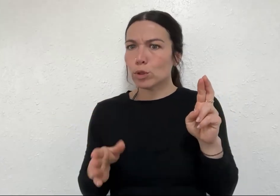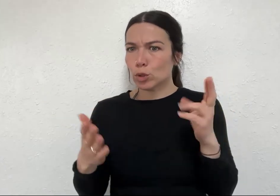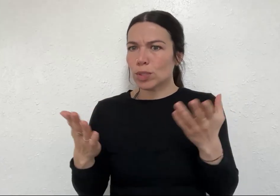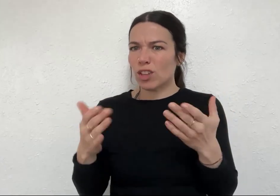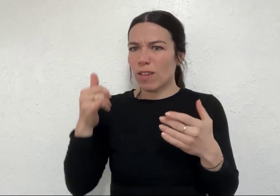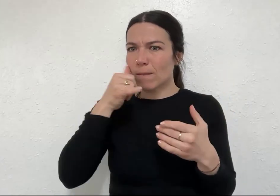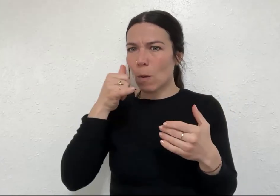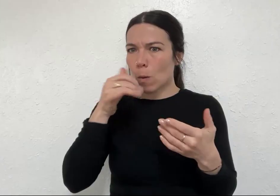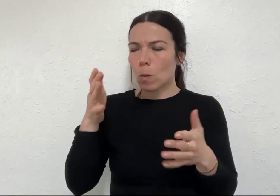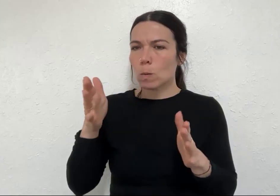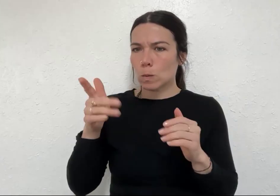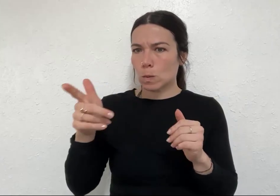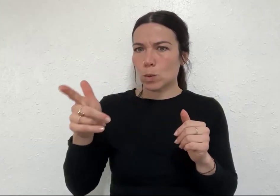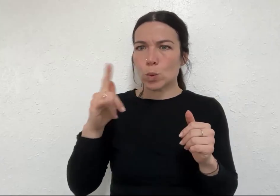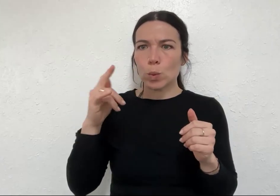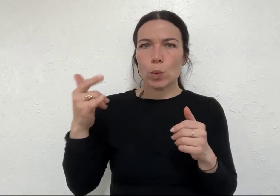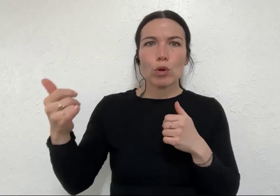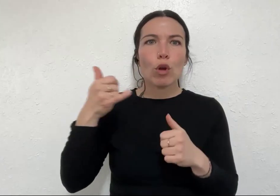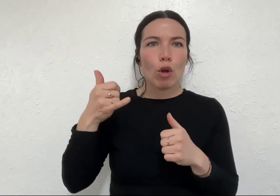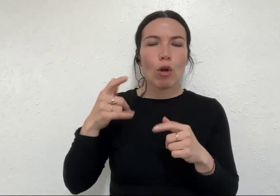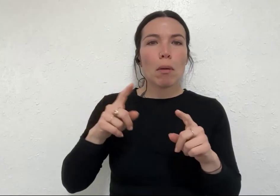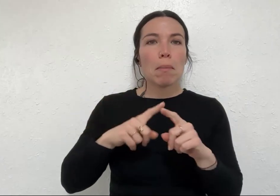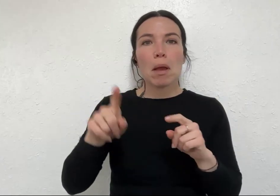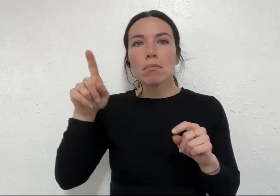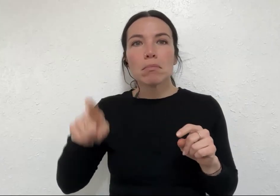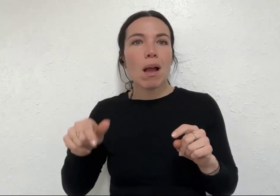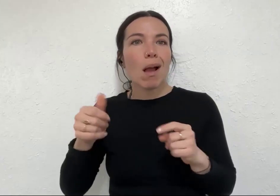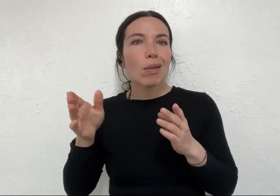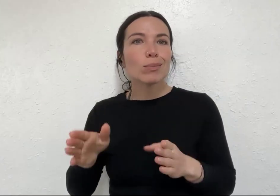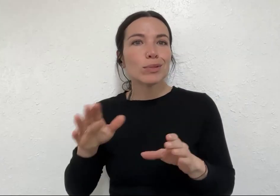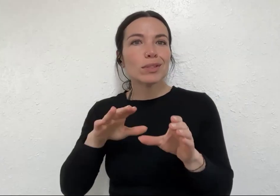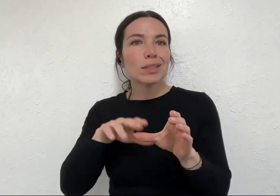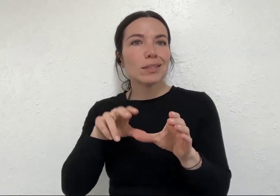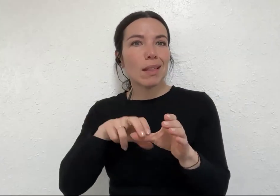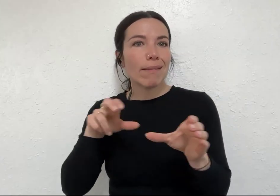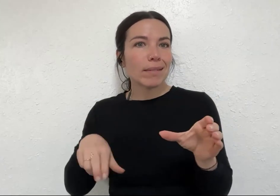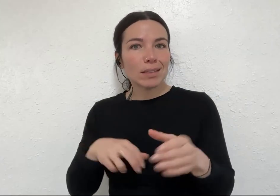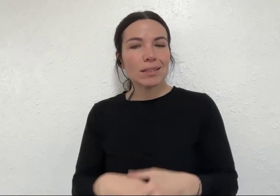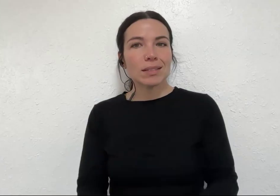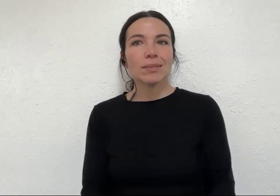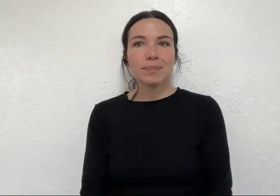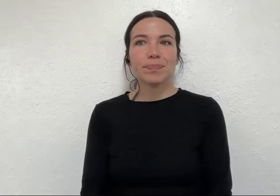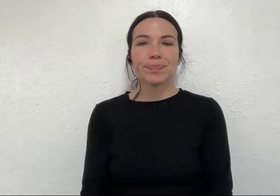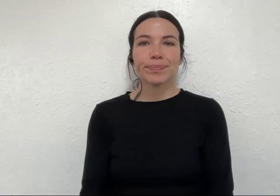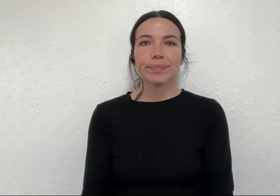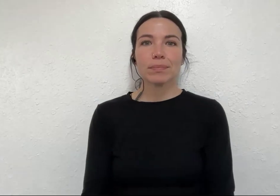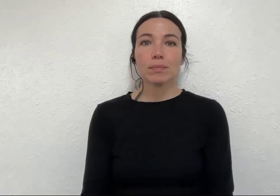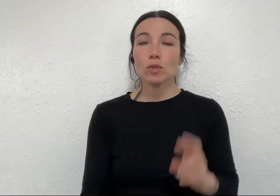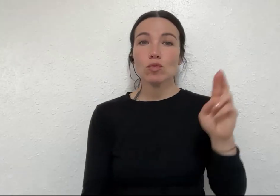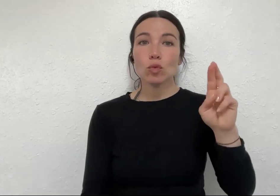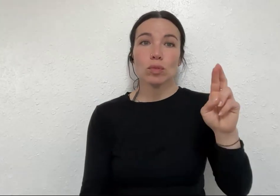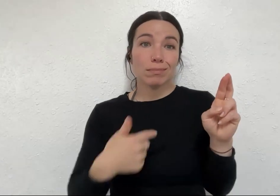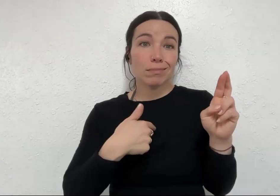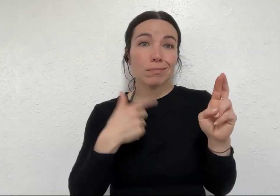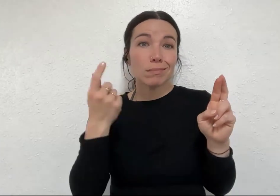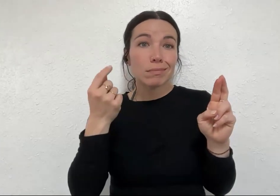phone right now, who Okay, called in, but I think the other person left. I can maybe just give a